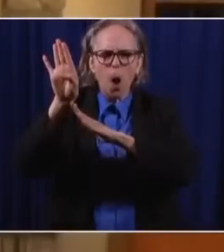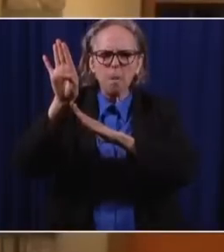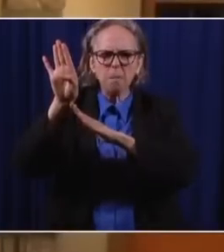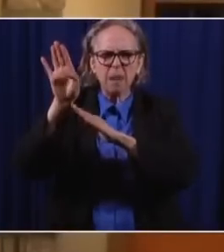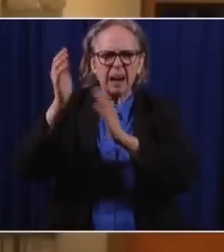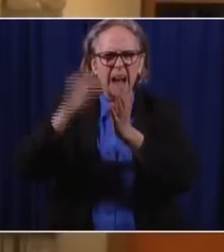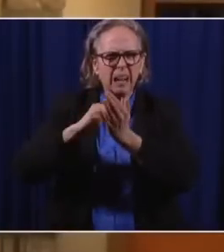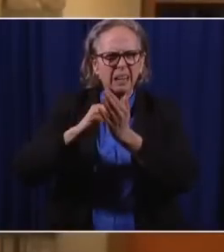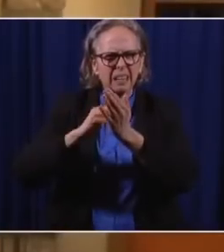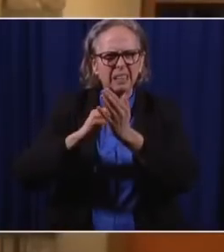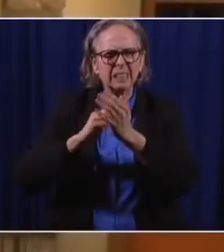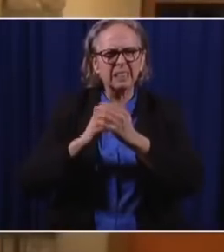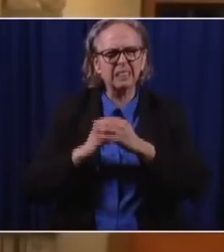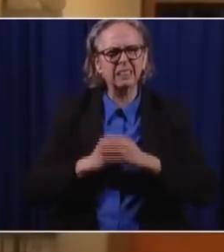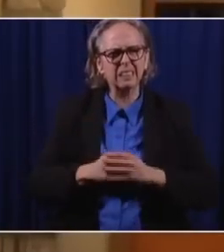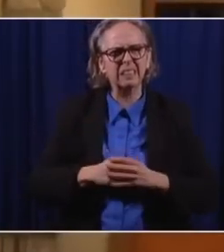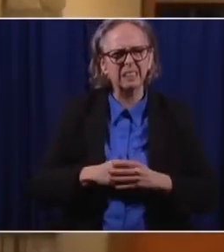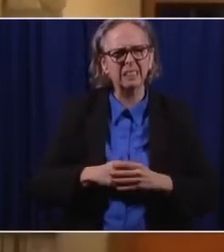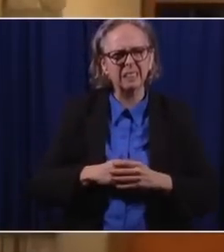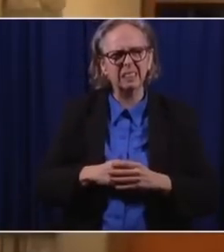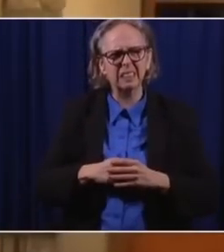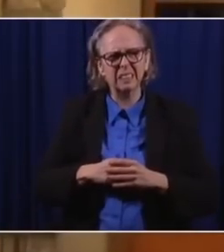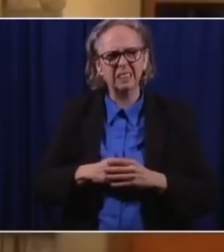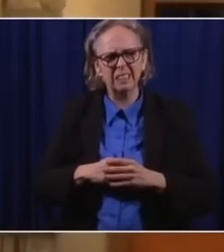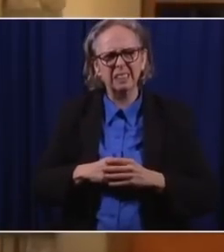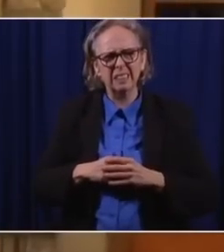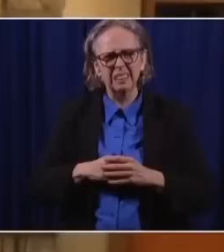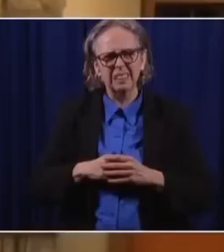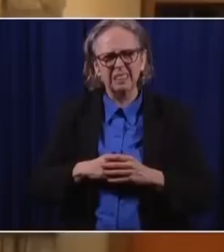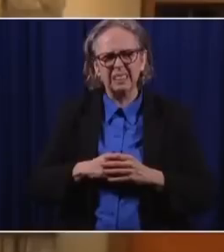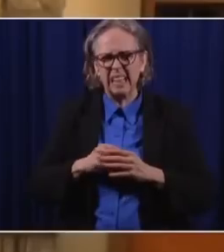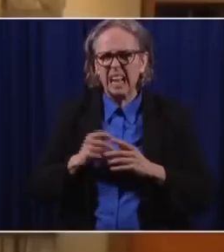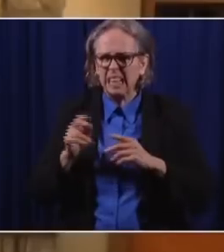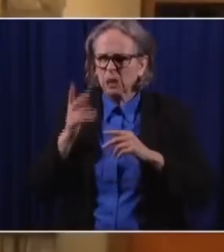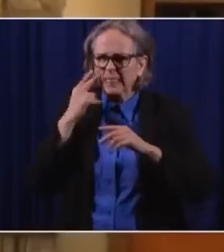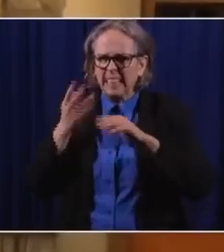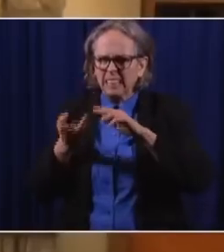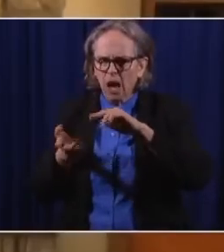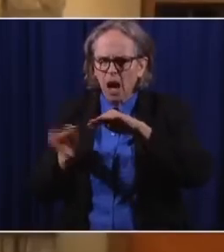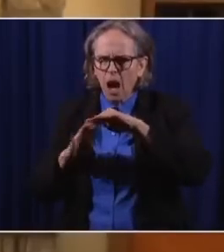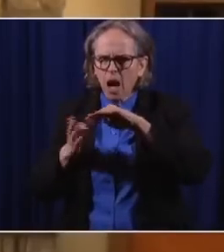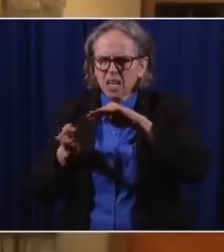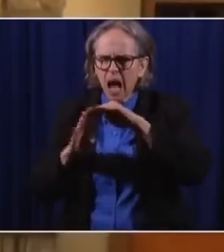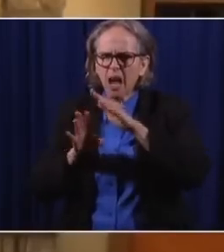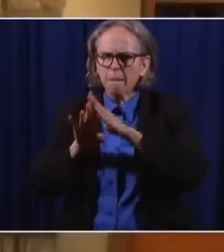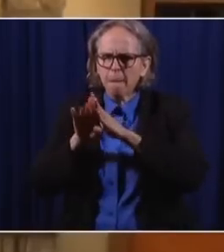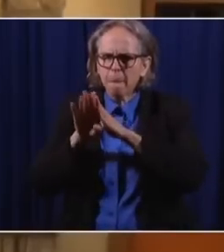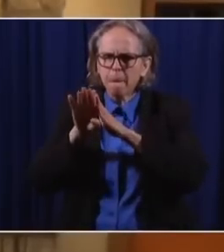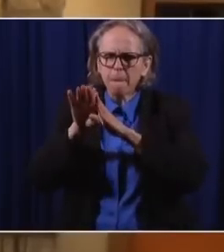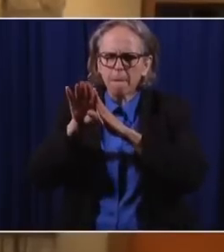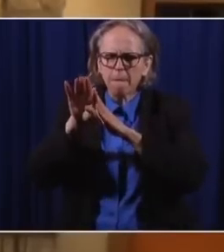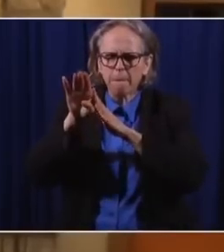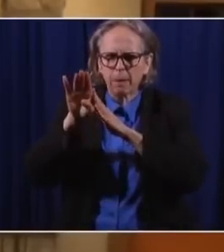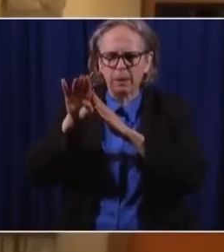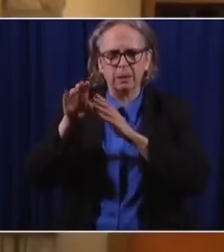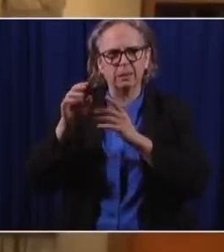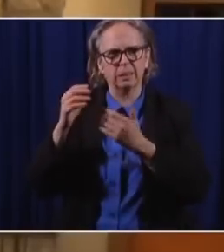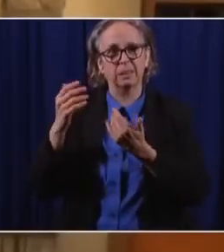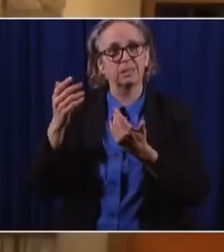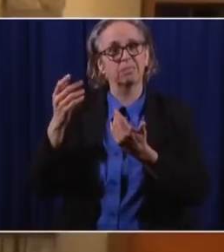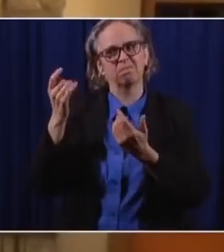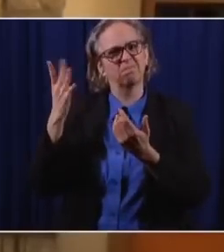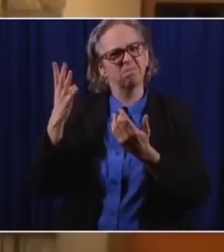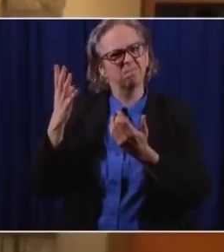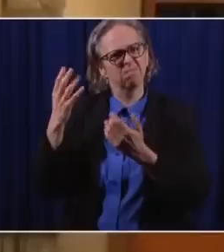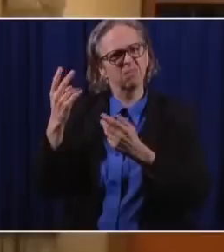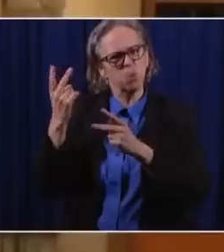rate. And this is much faster than we've seen it since the beginning. This